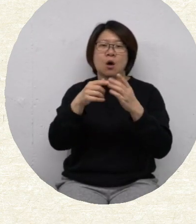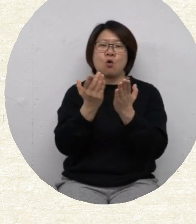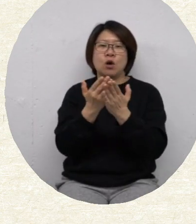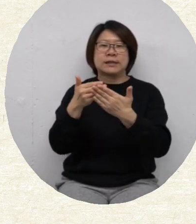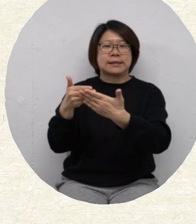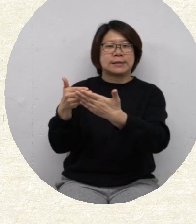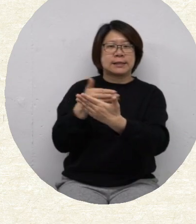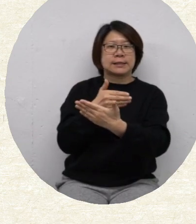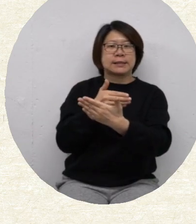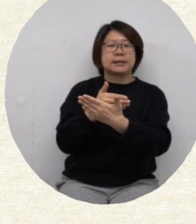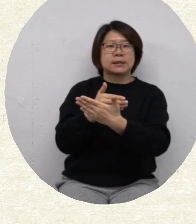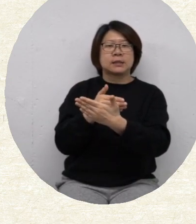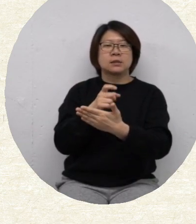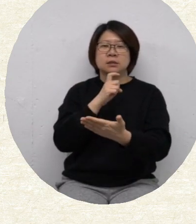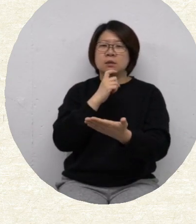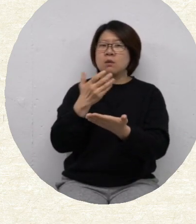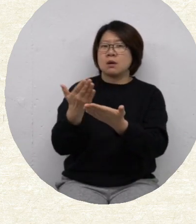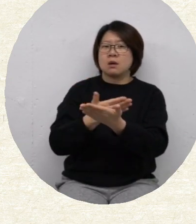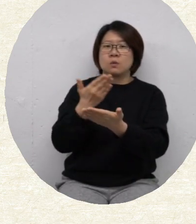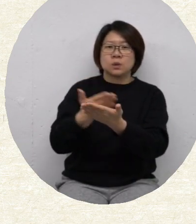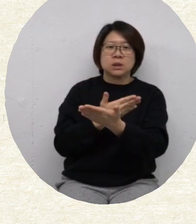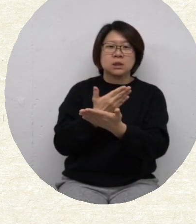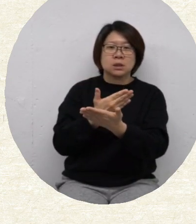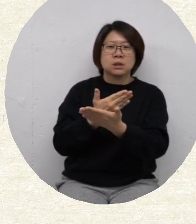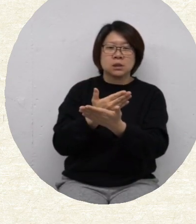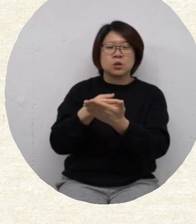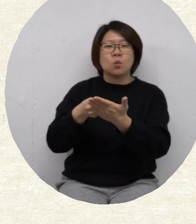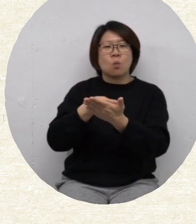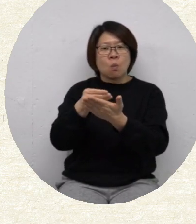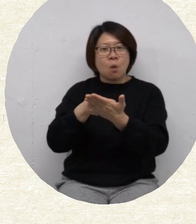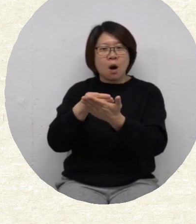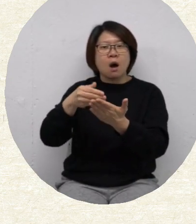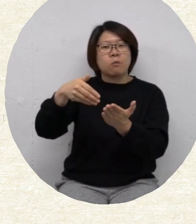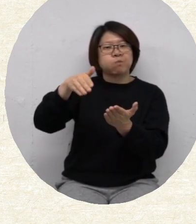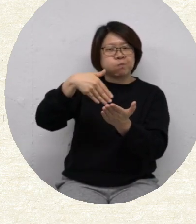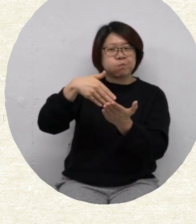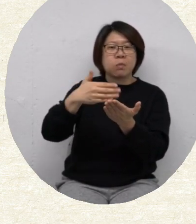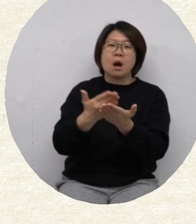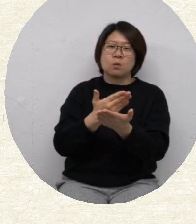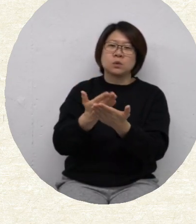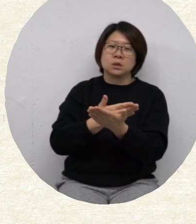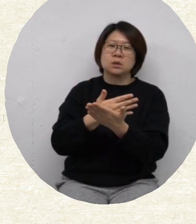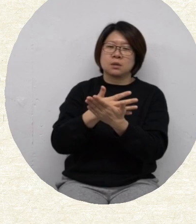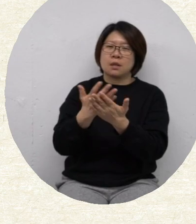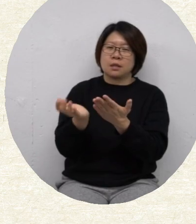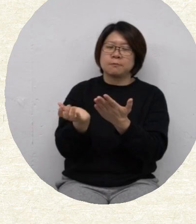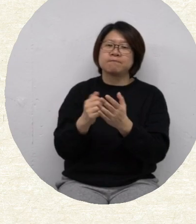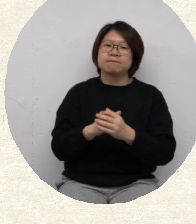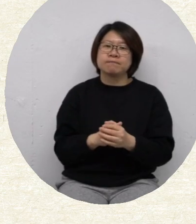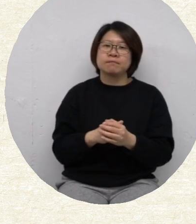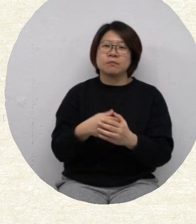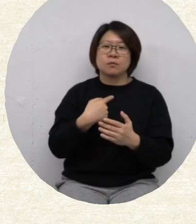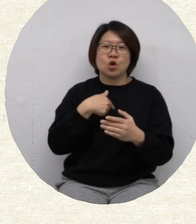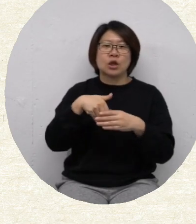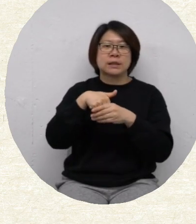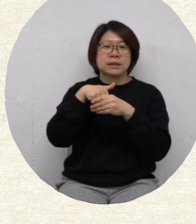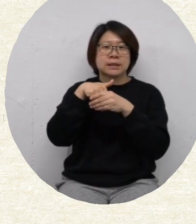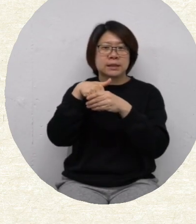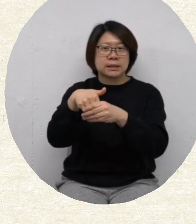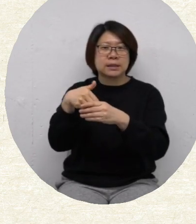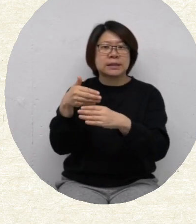know a whole lot of different kinds of art making. I think I just thought, painting is art. Right.